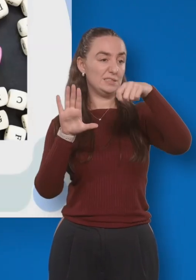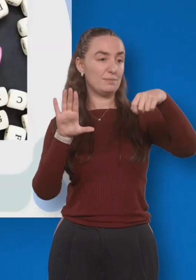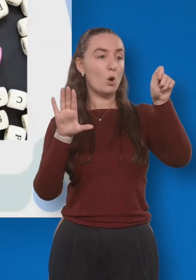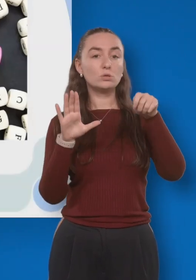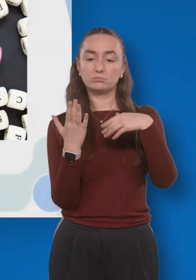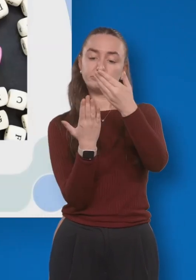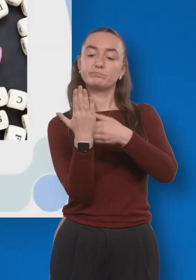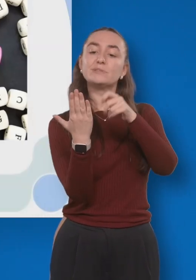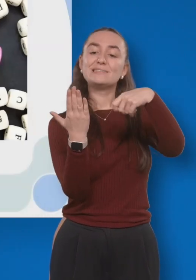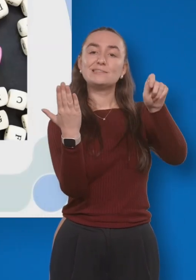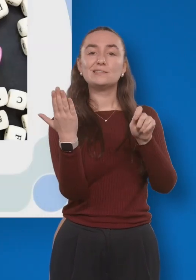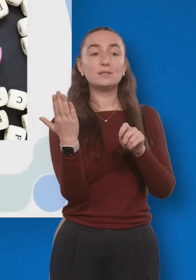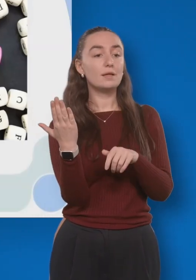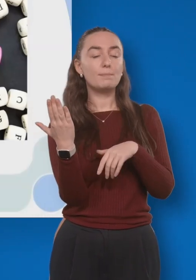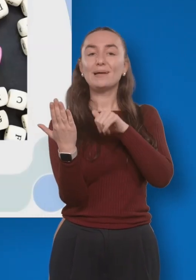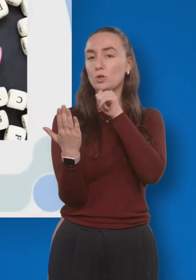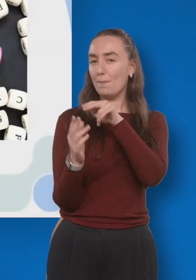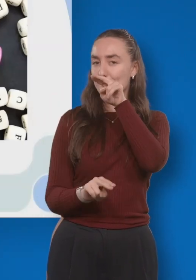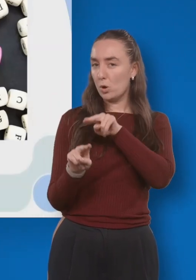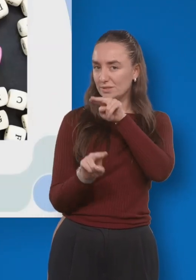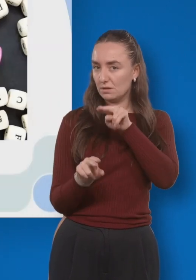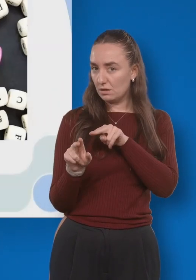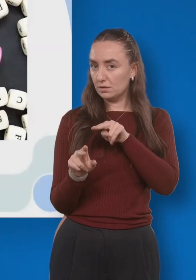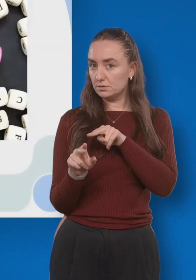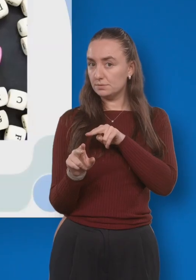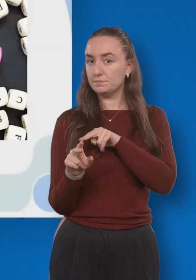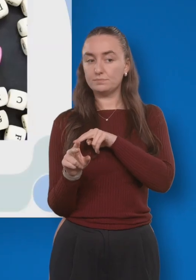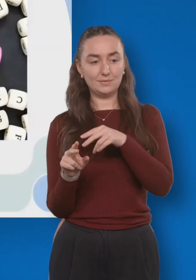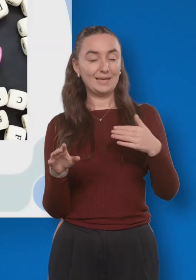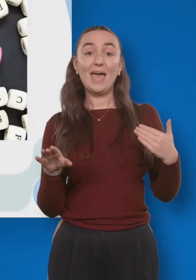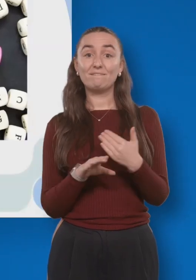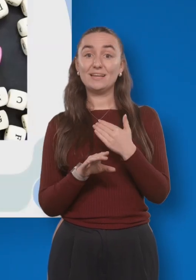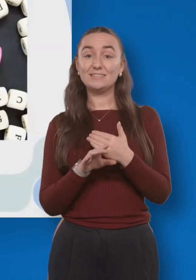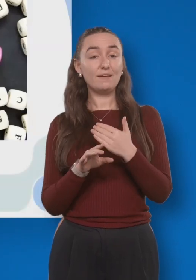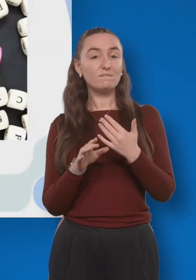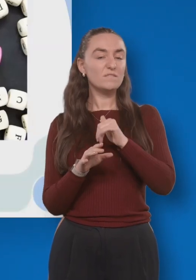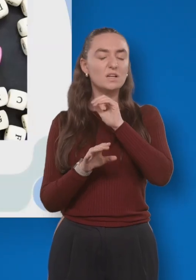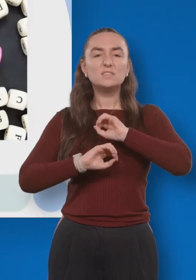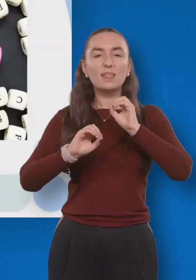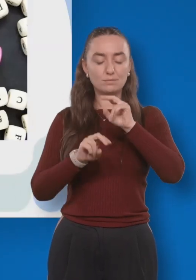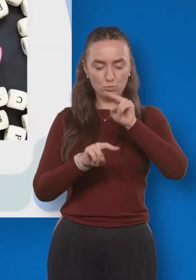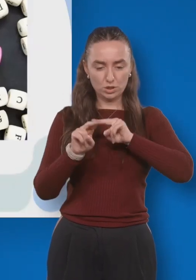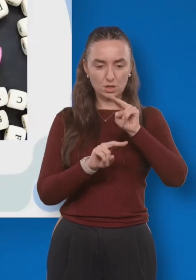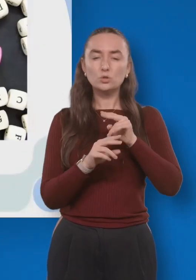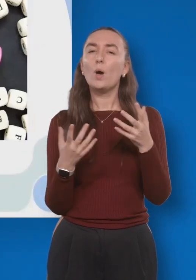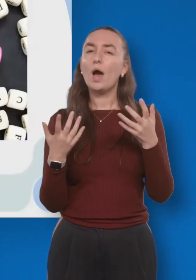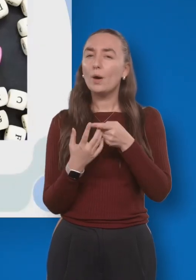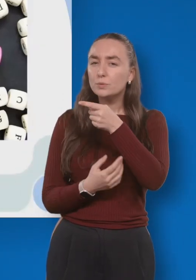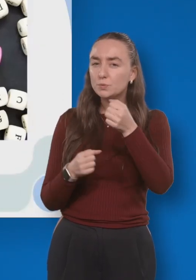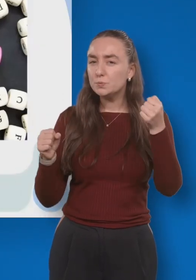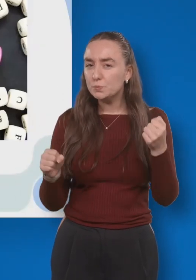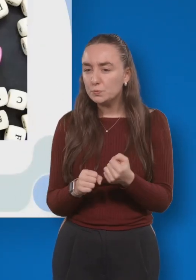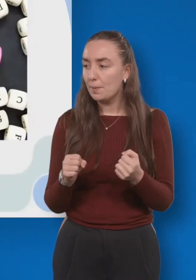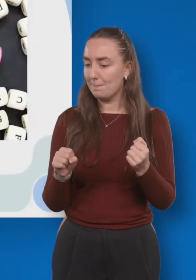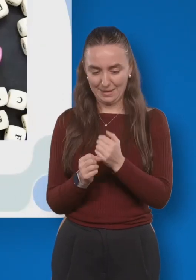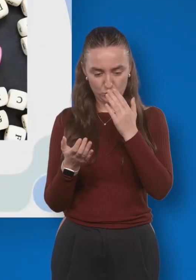on paper that then are not monitored, like its effectiveness is not monitored. So is there a way that you do that?